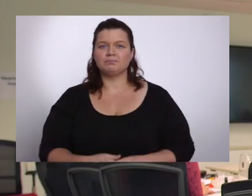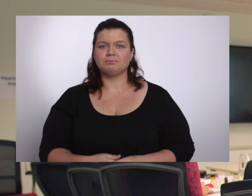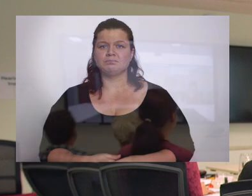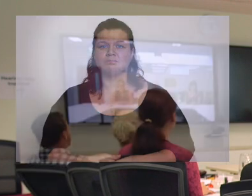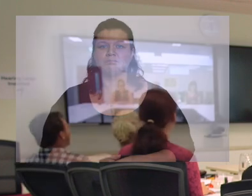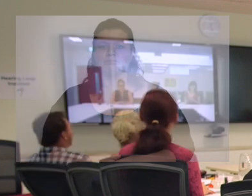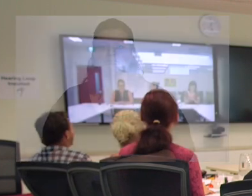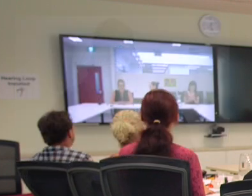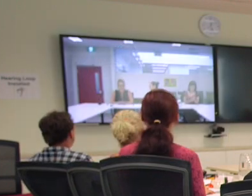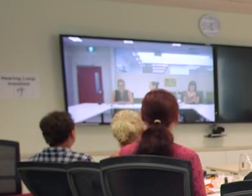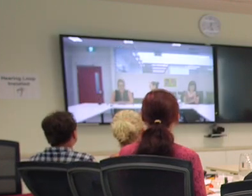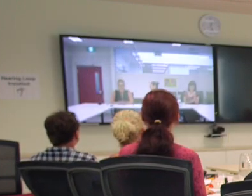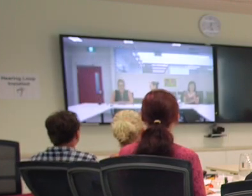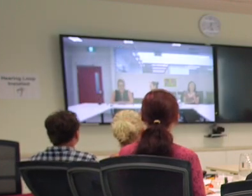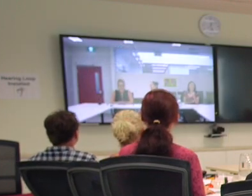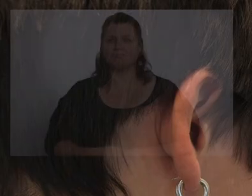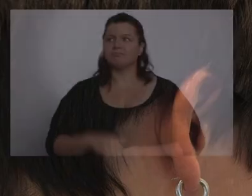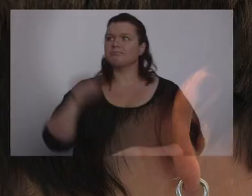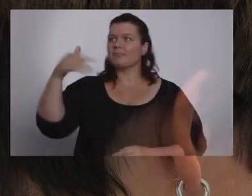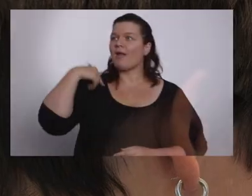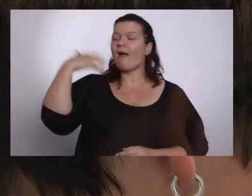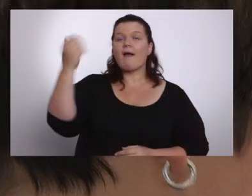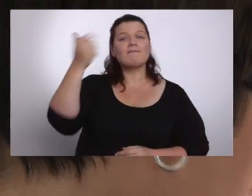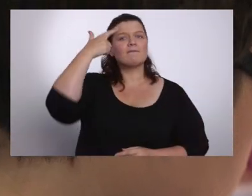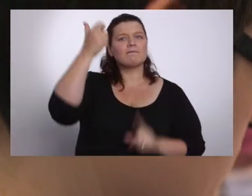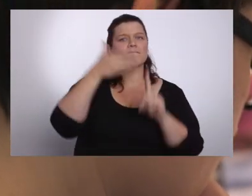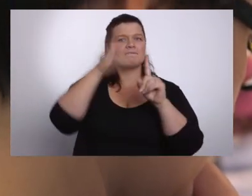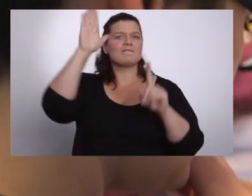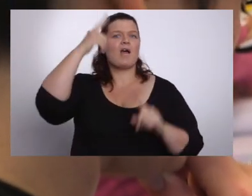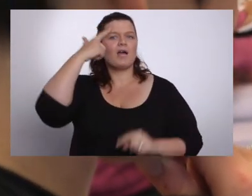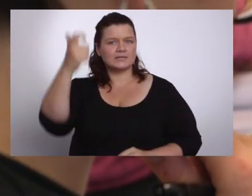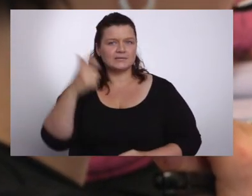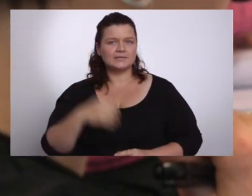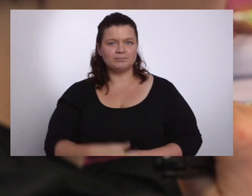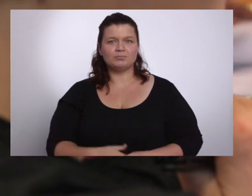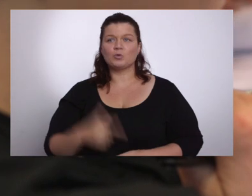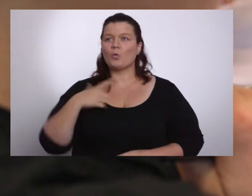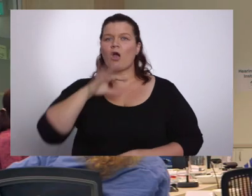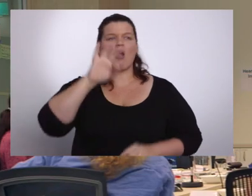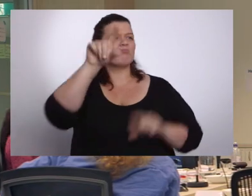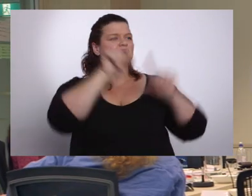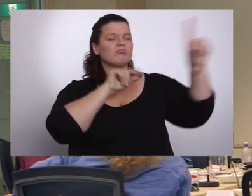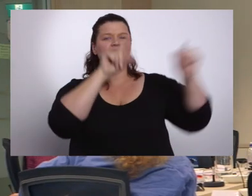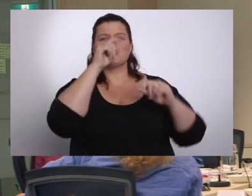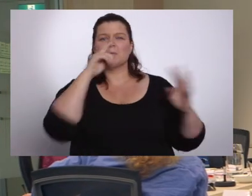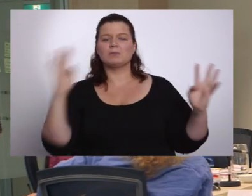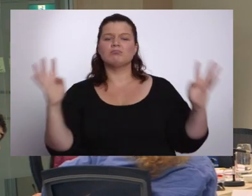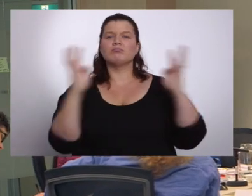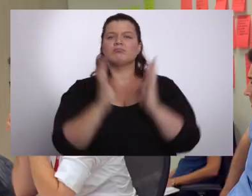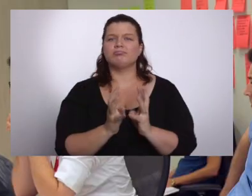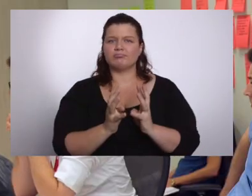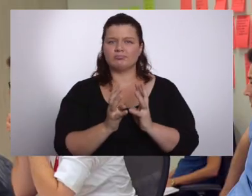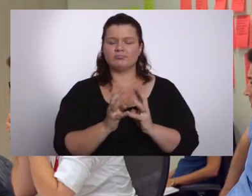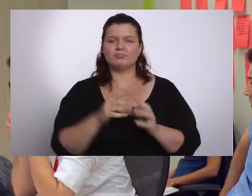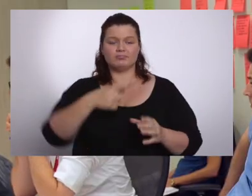have a citizen's jury which is a process that involves ordinary taxpayers on the ground who are funding